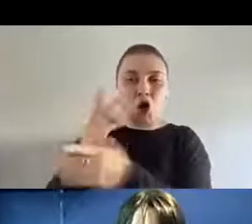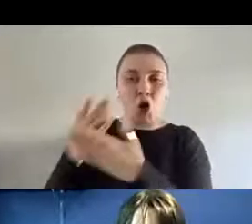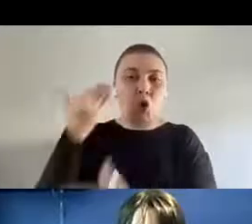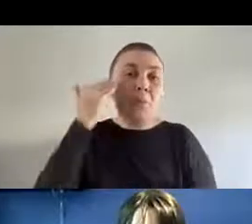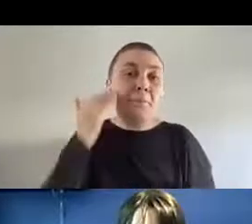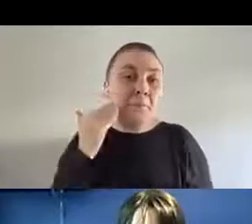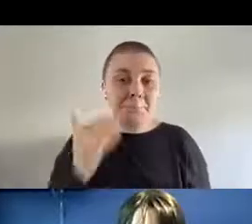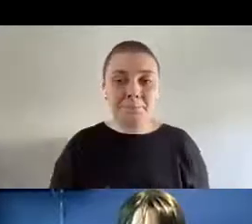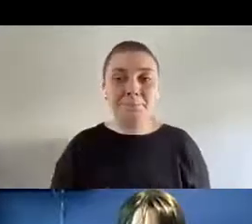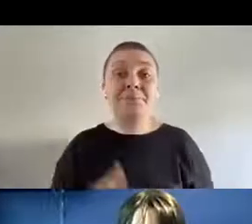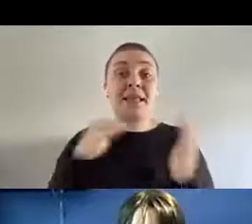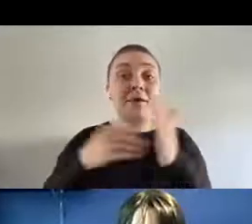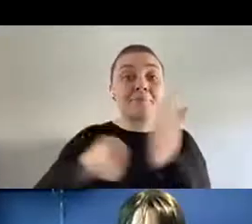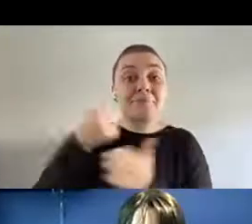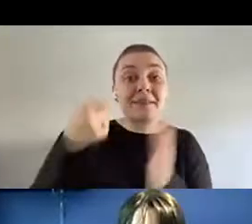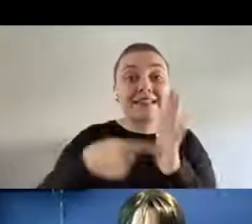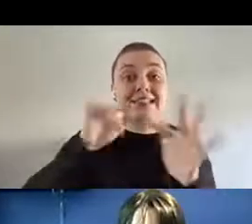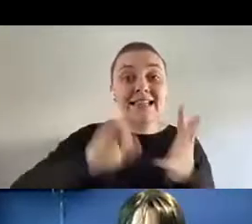Over to you, Tess.